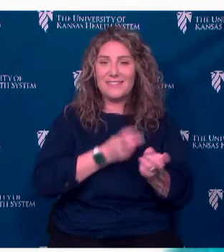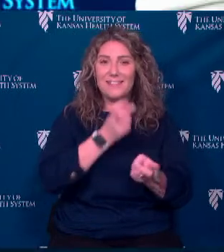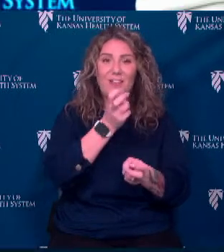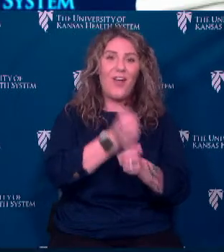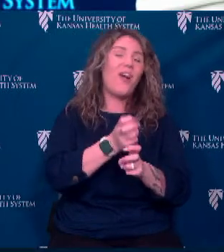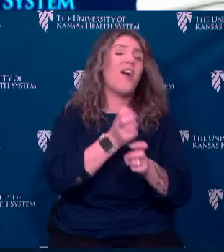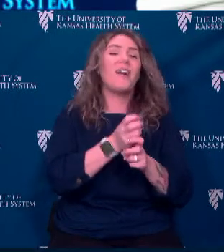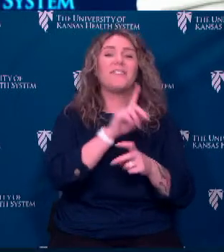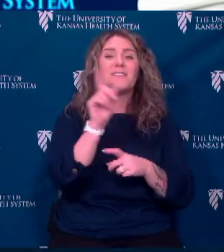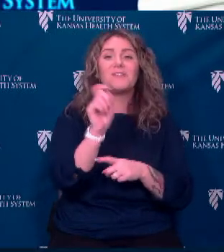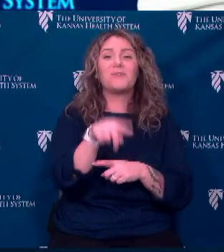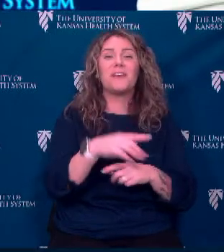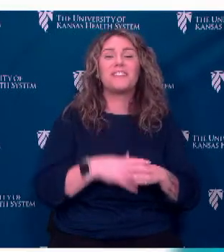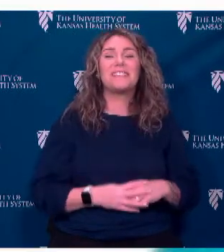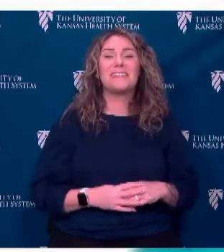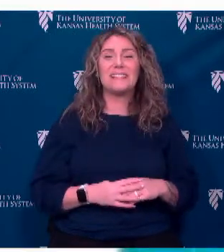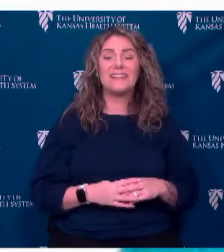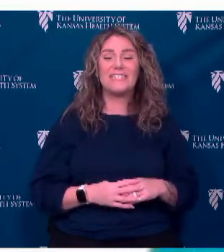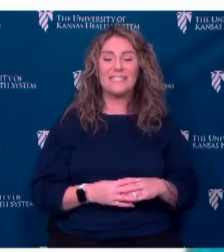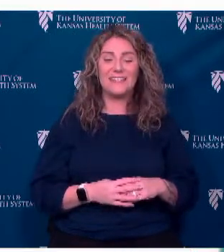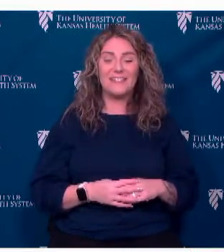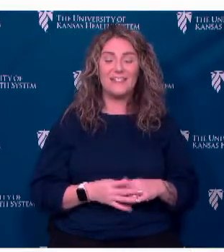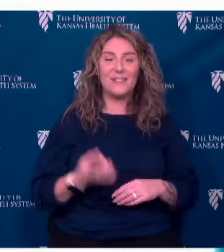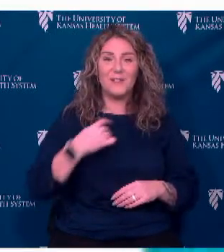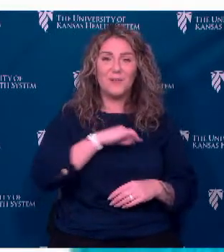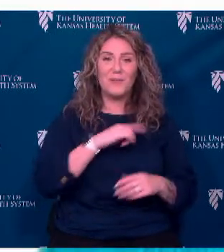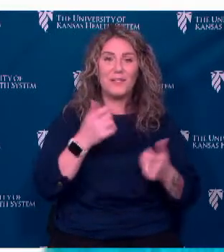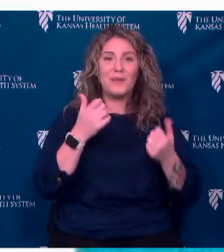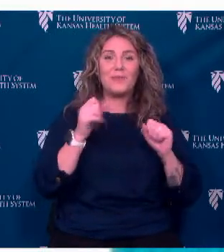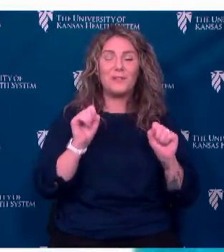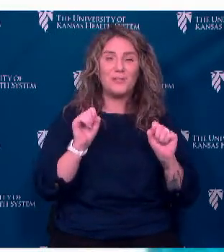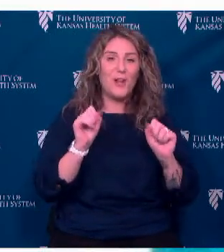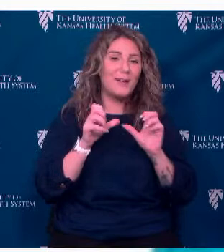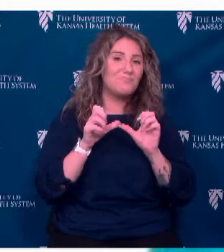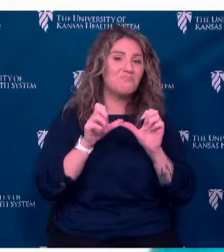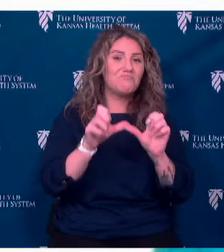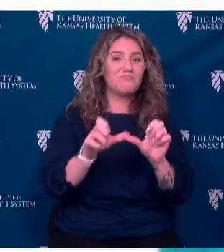day. So we just try to continue to